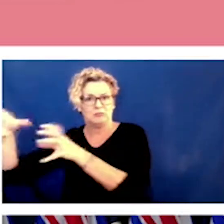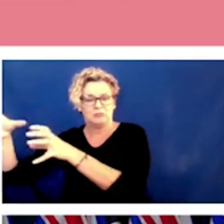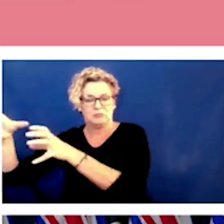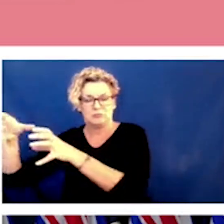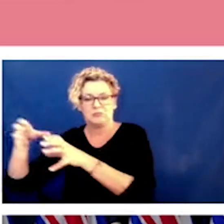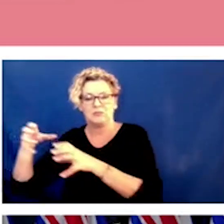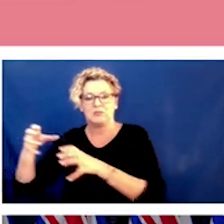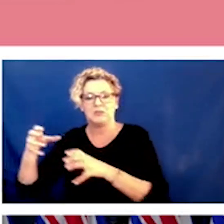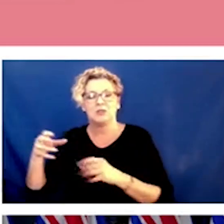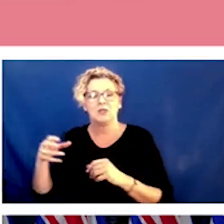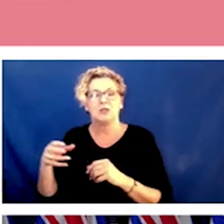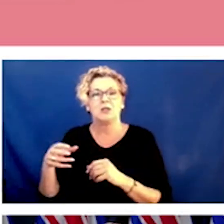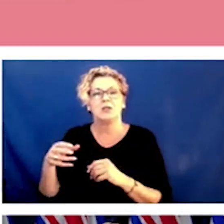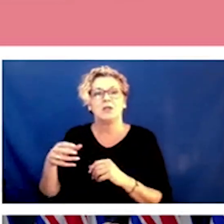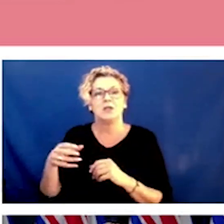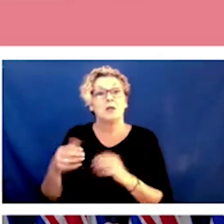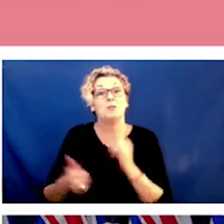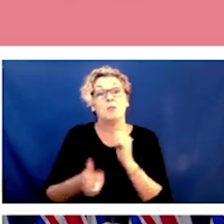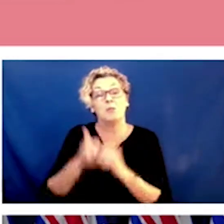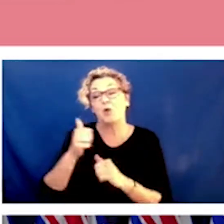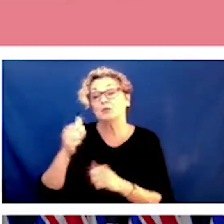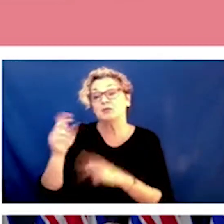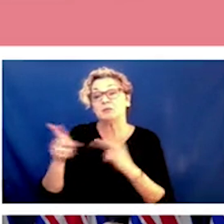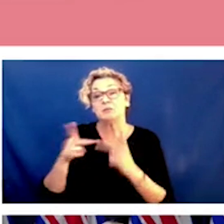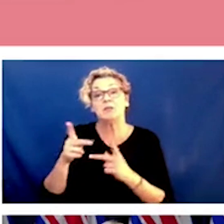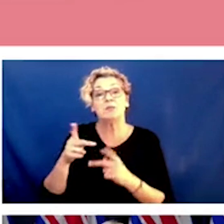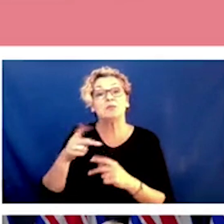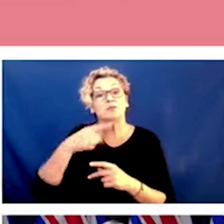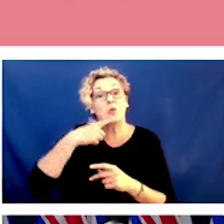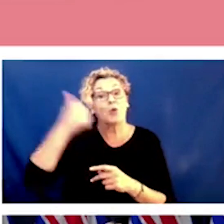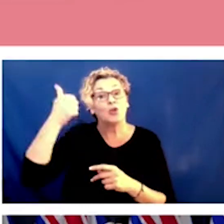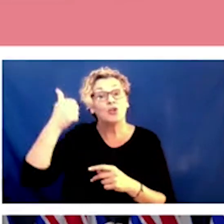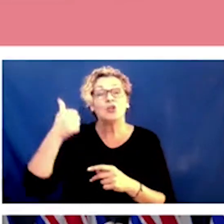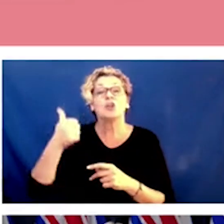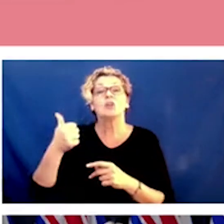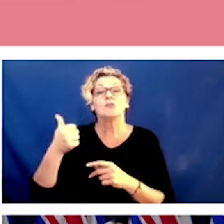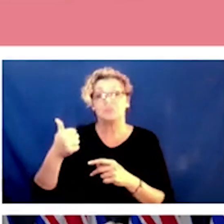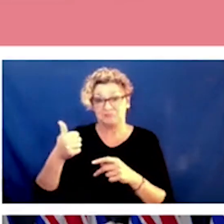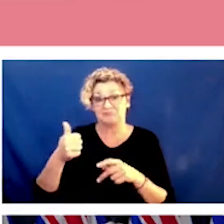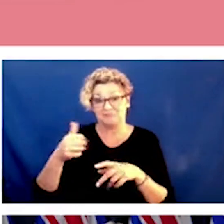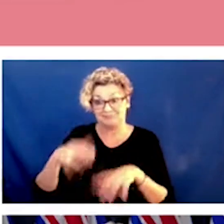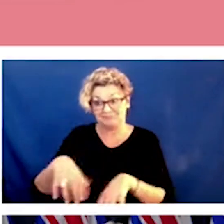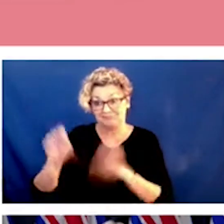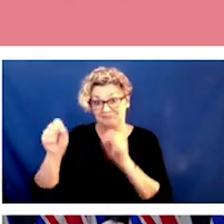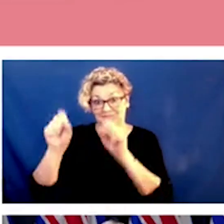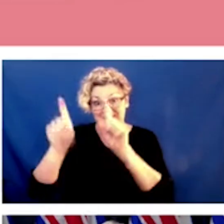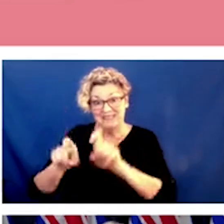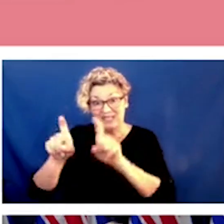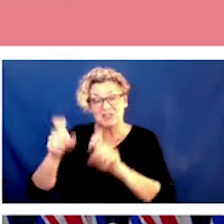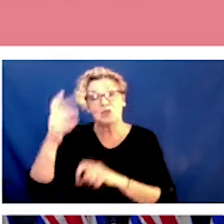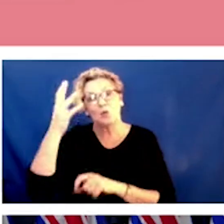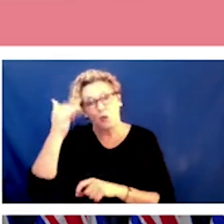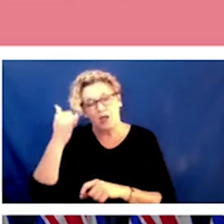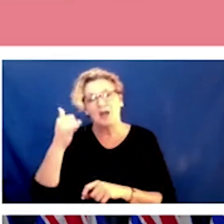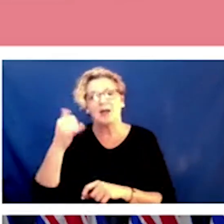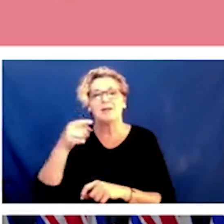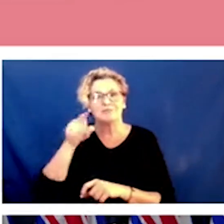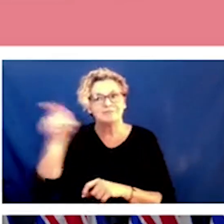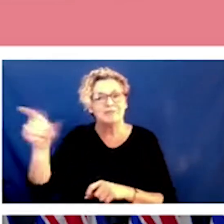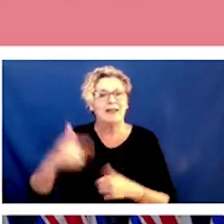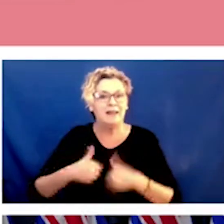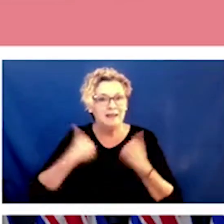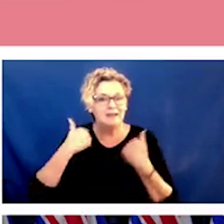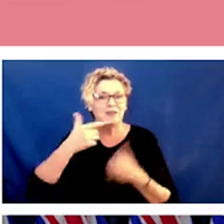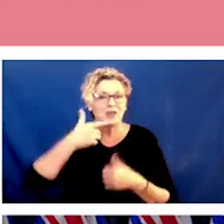remains very low in that group. And that tells us that most people do not have an exposure that has been related to COVID,